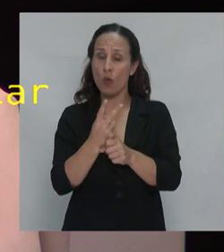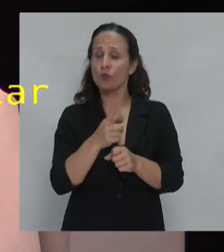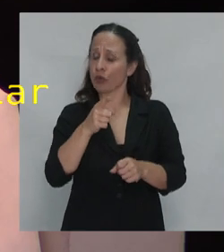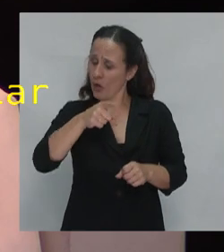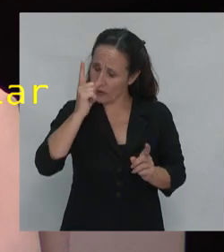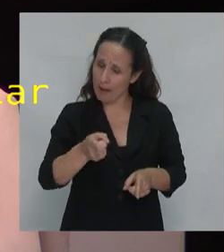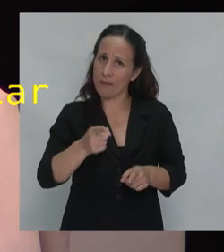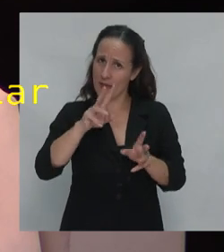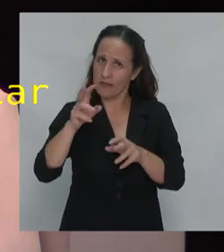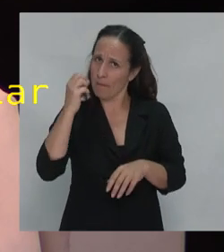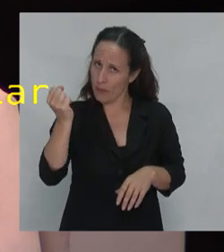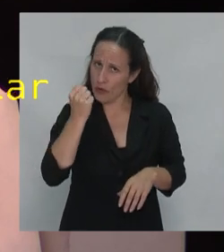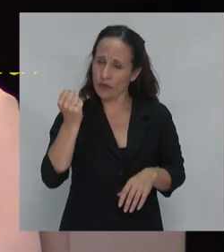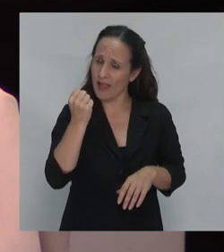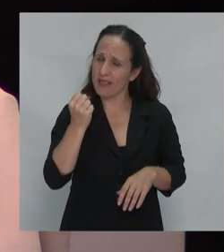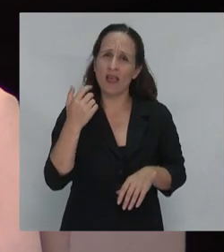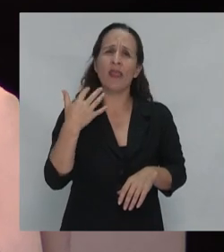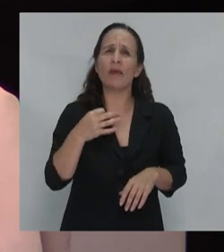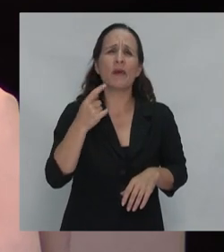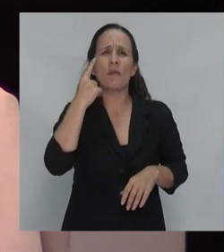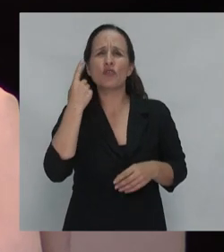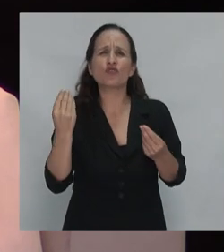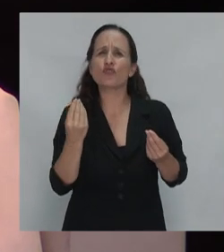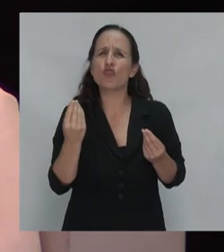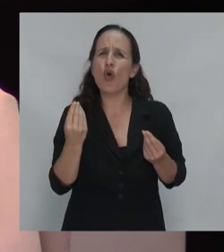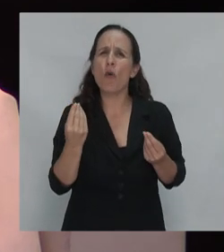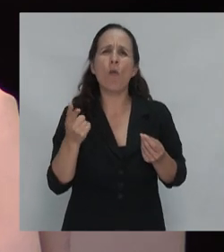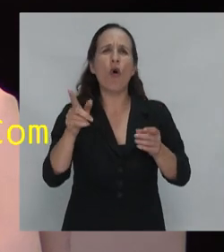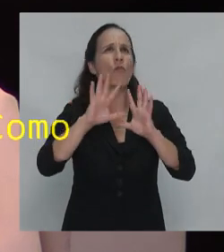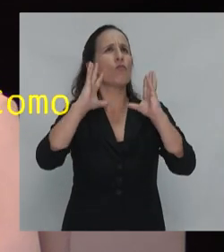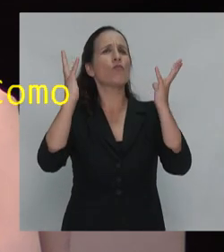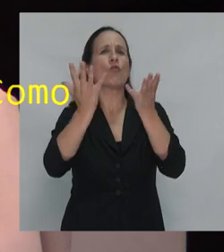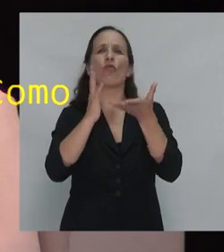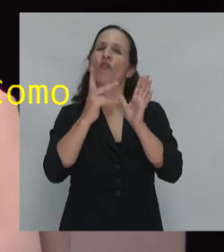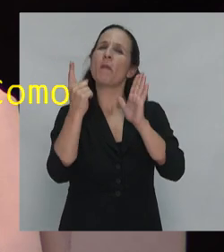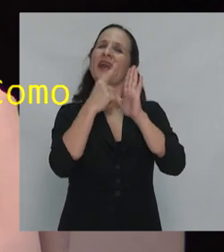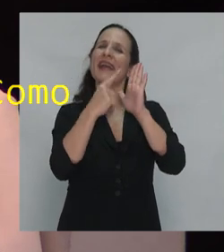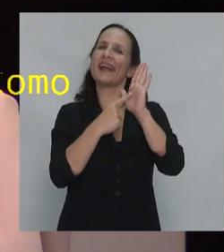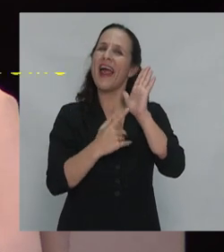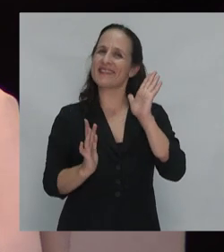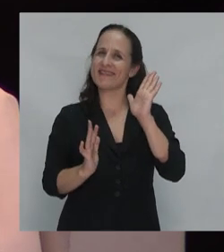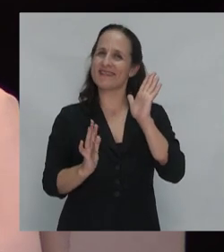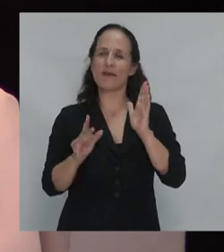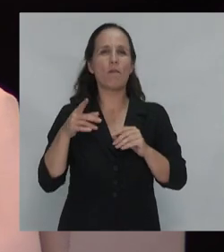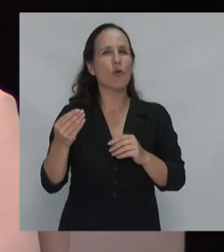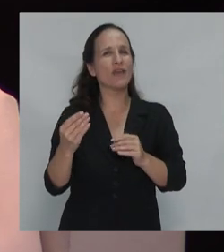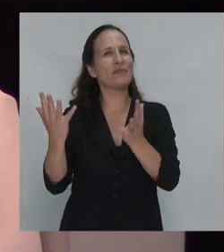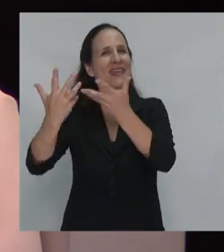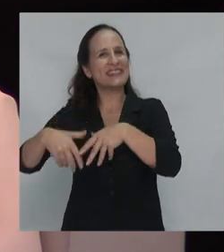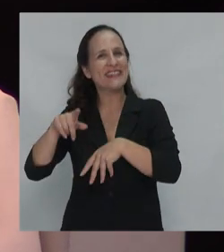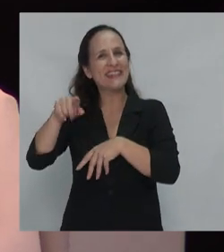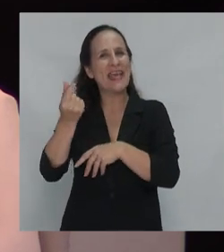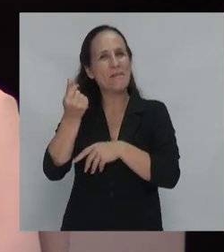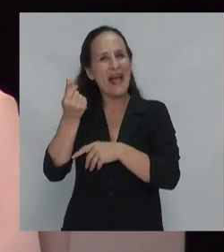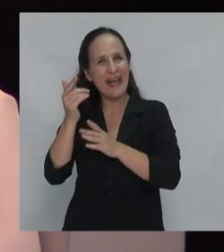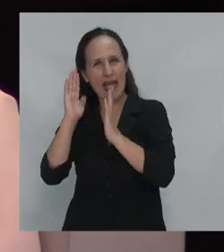rules, because the capitalist system is wired globally. It's not